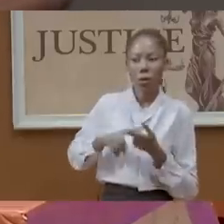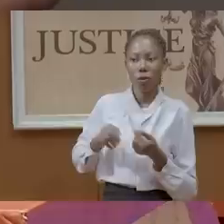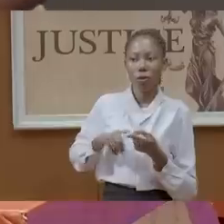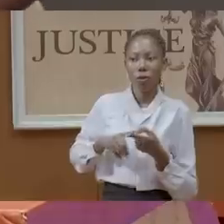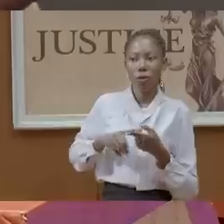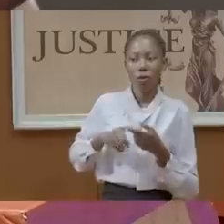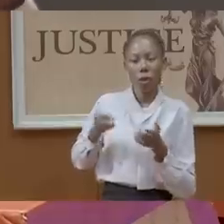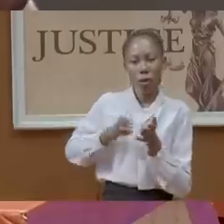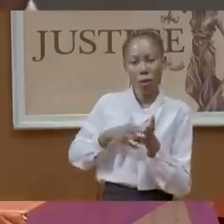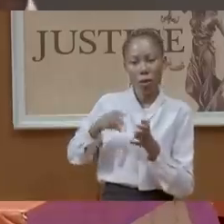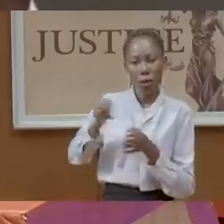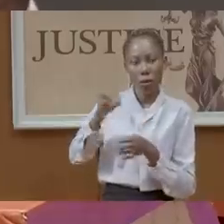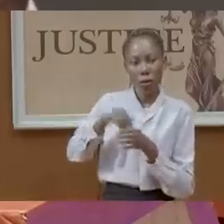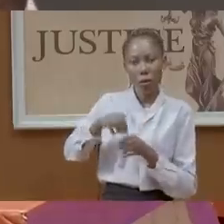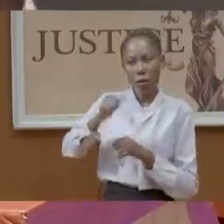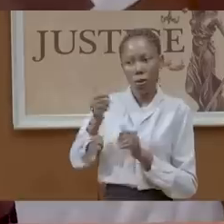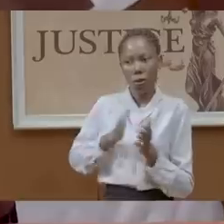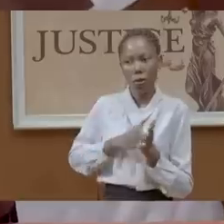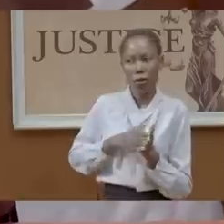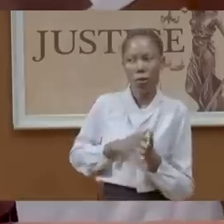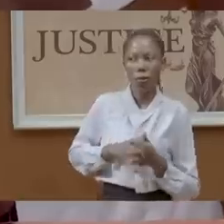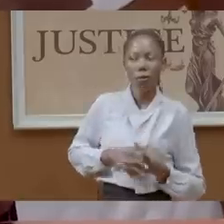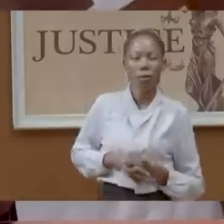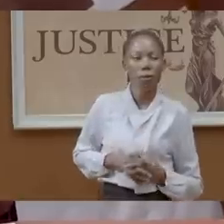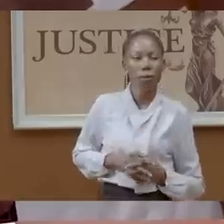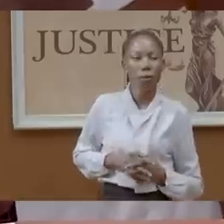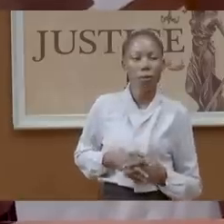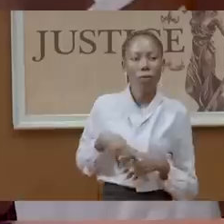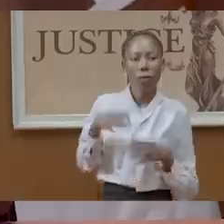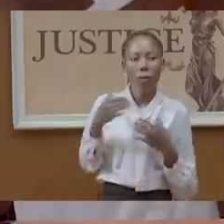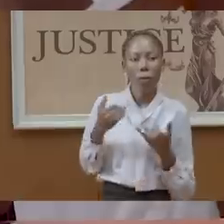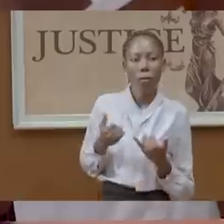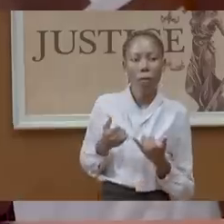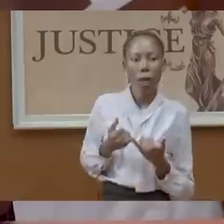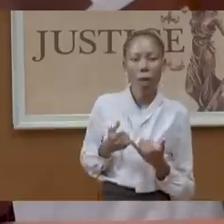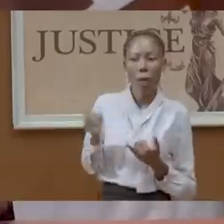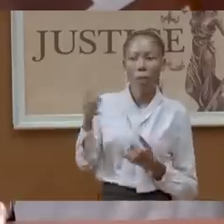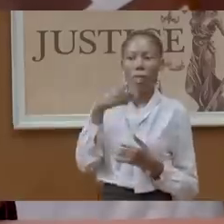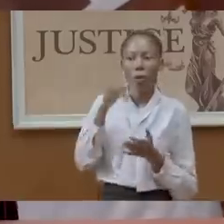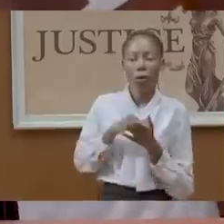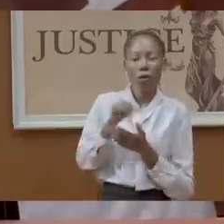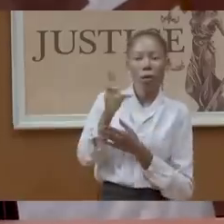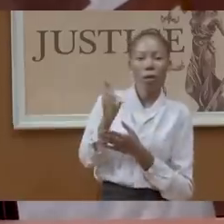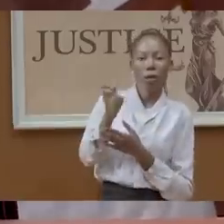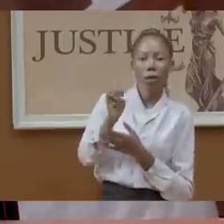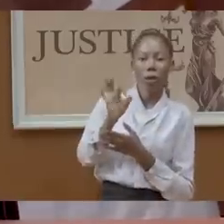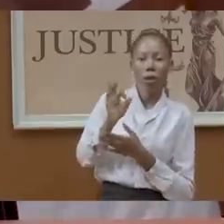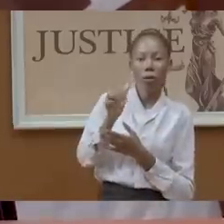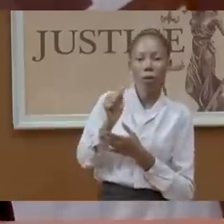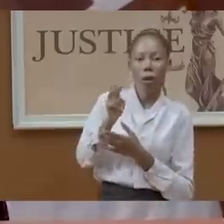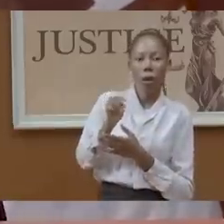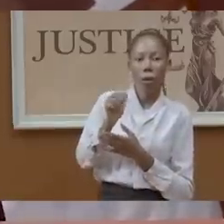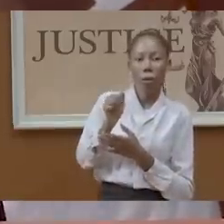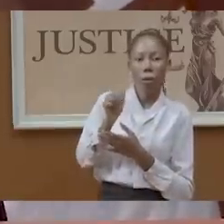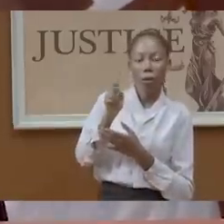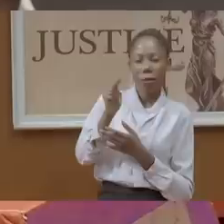external students then. Mm. So now you spoke about defamation of character. Yes, ma'am. What do you